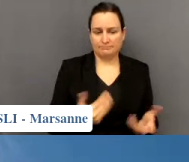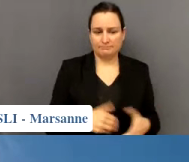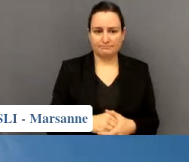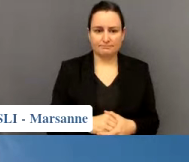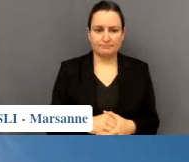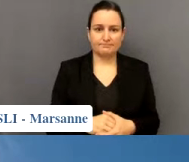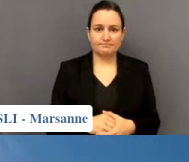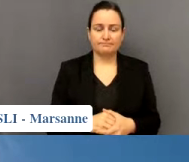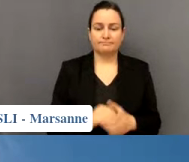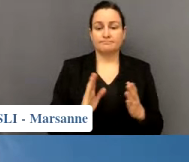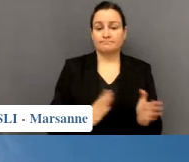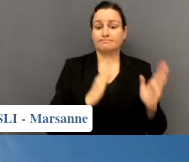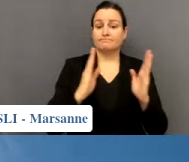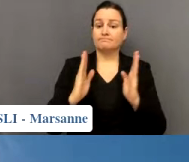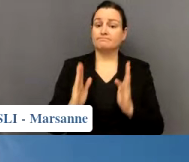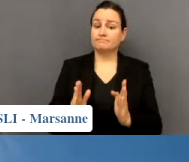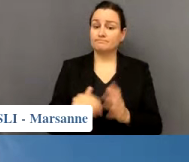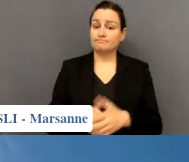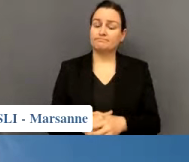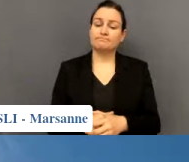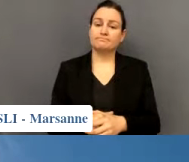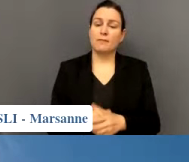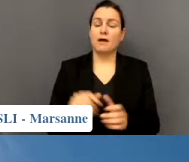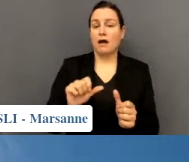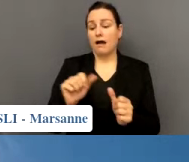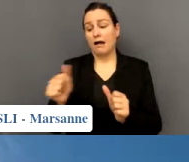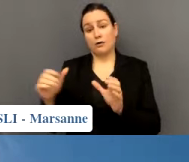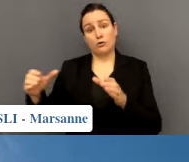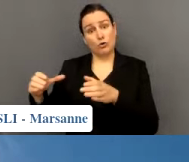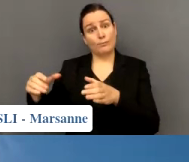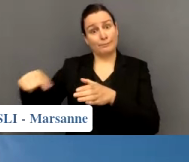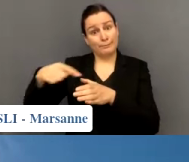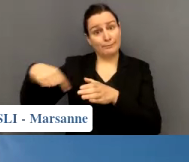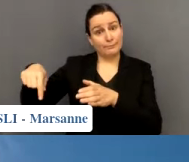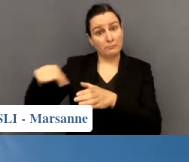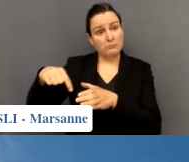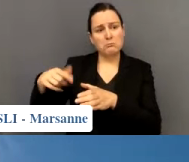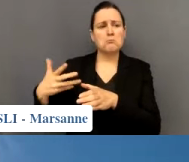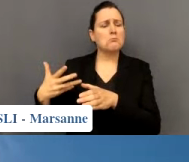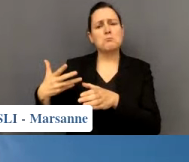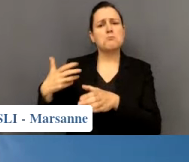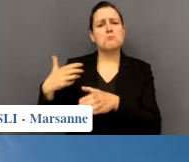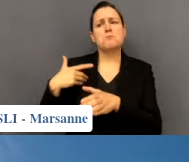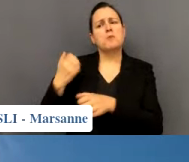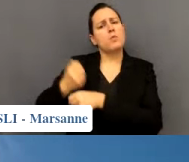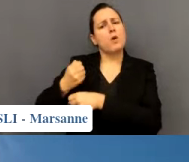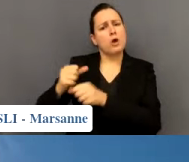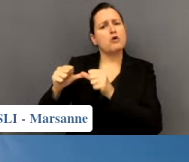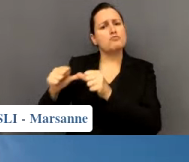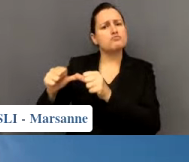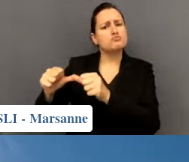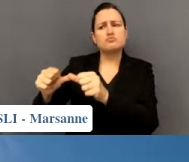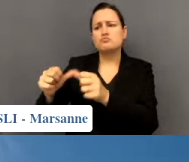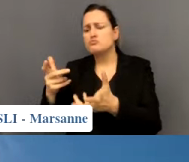to high as opposed to low, there was an increased likelihood of violence or an escalation in existing